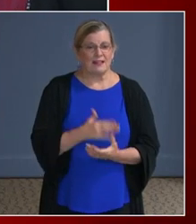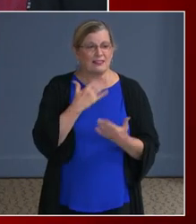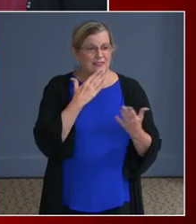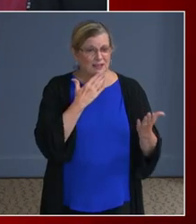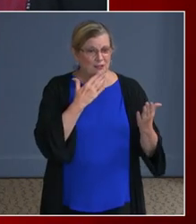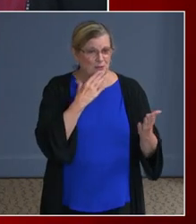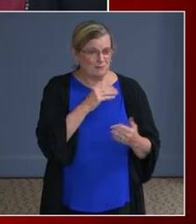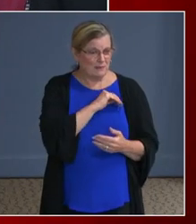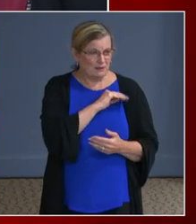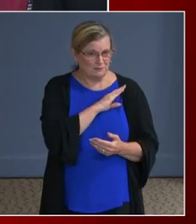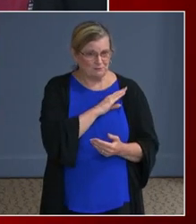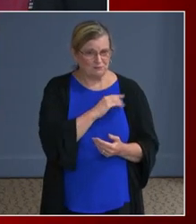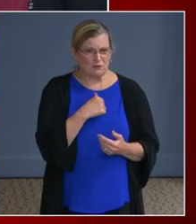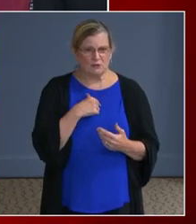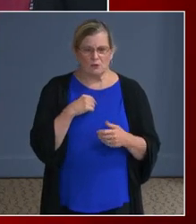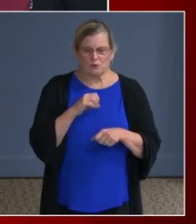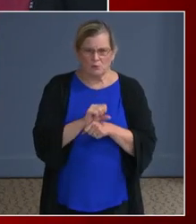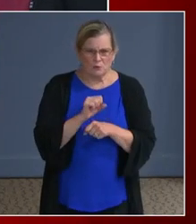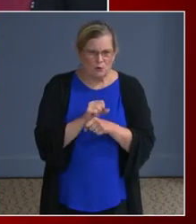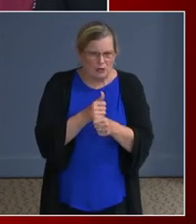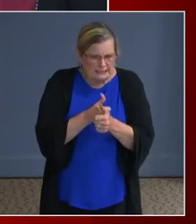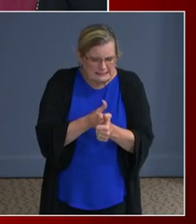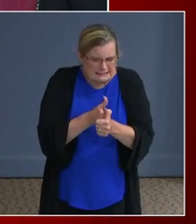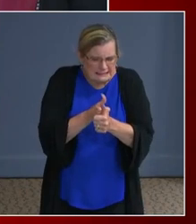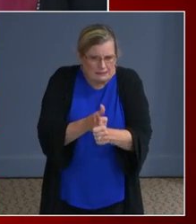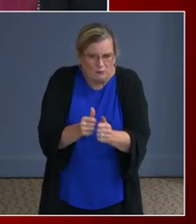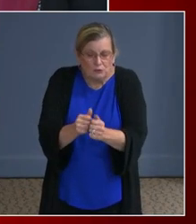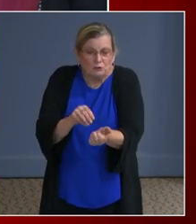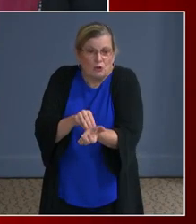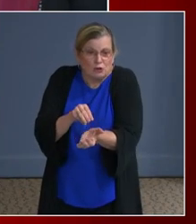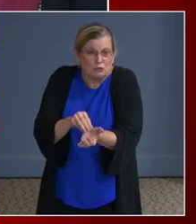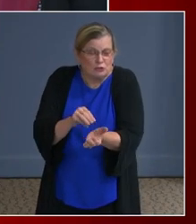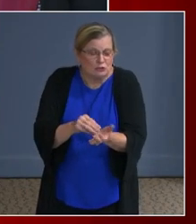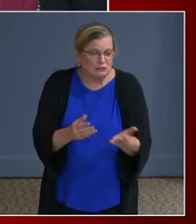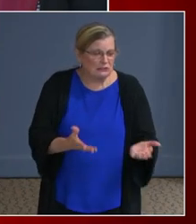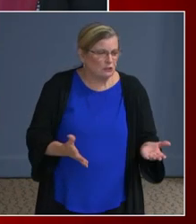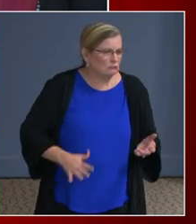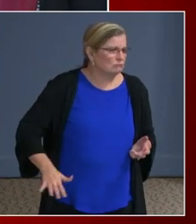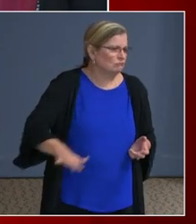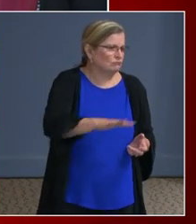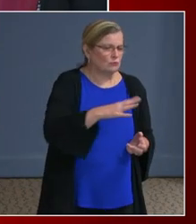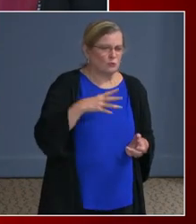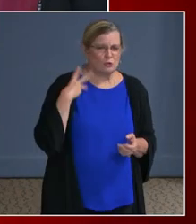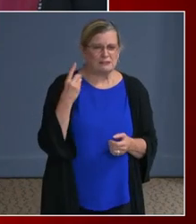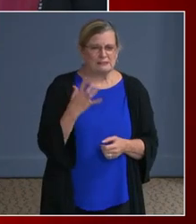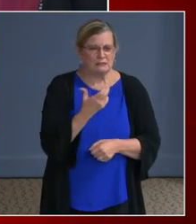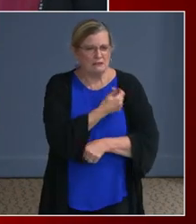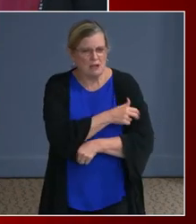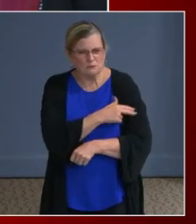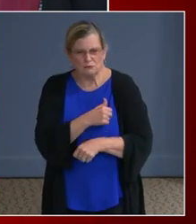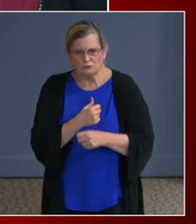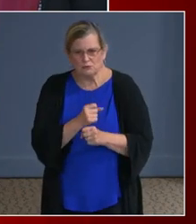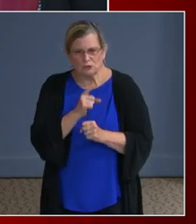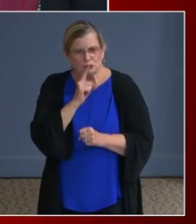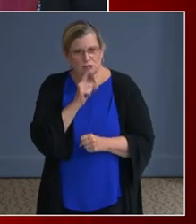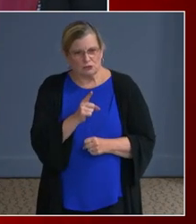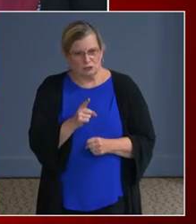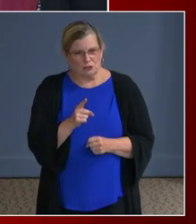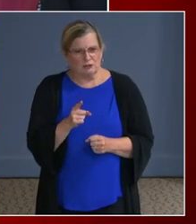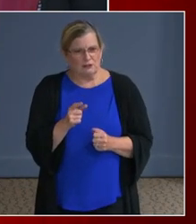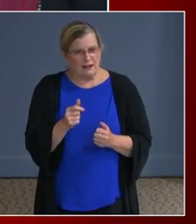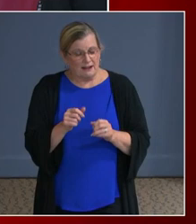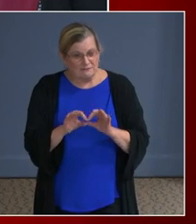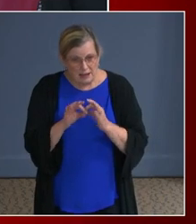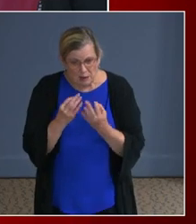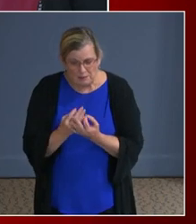providers within the district, and we know some of our parents and families receive care throughout the region. Over